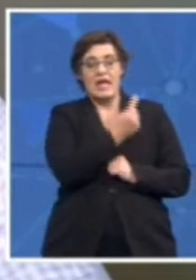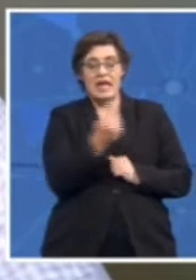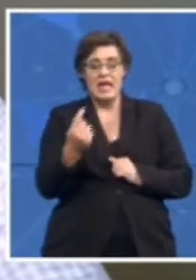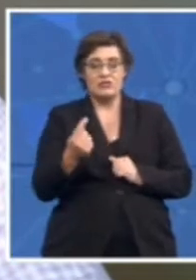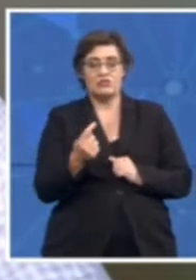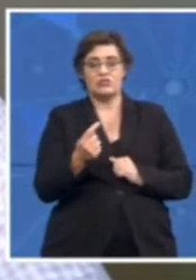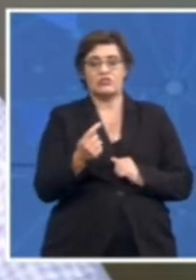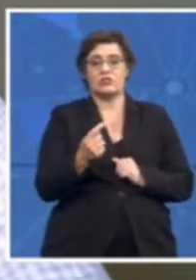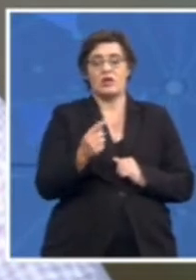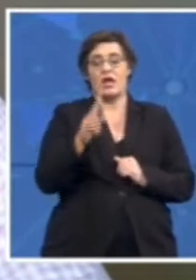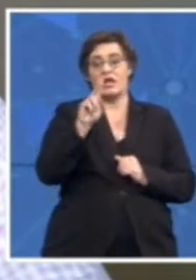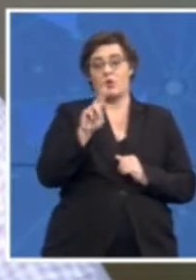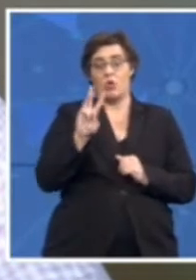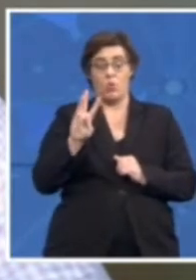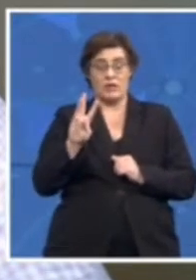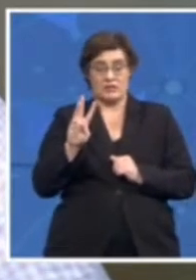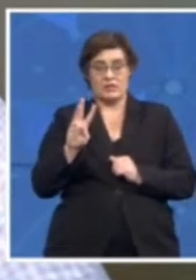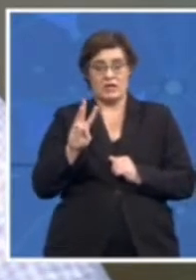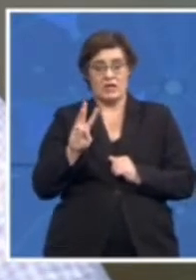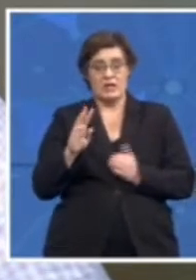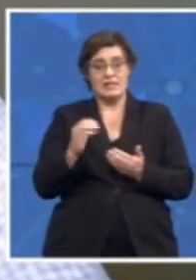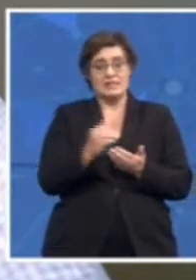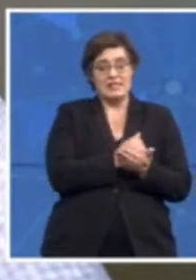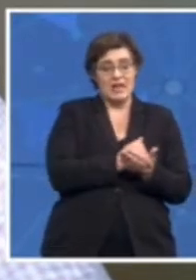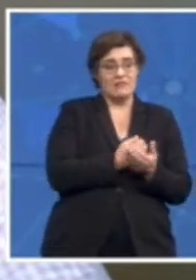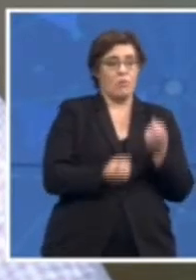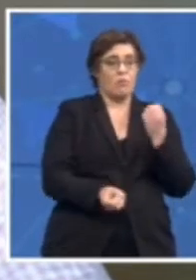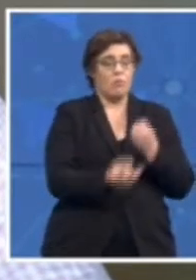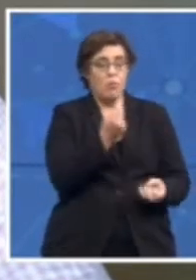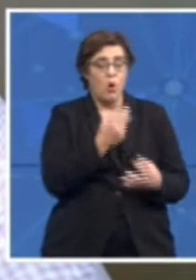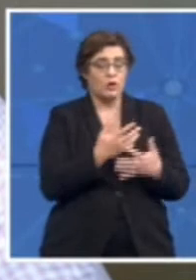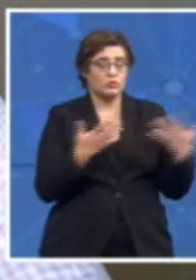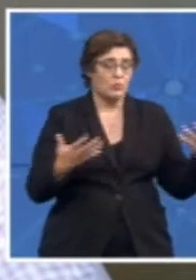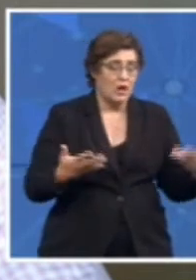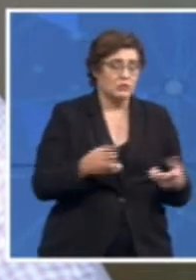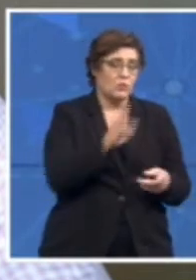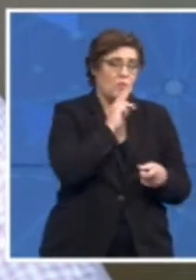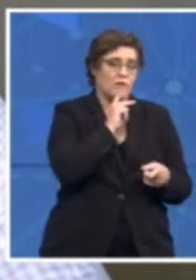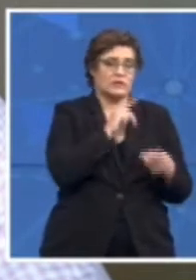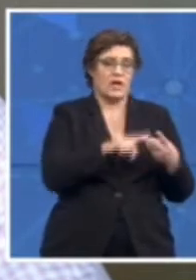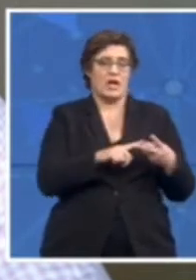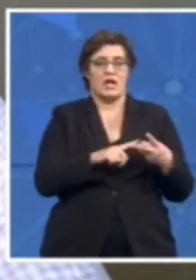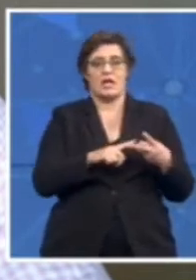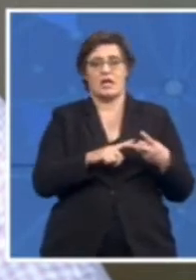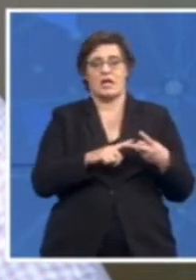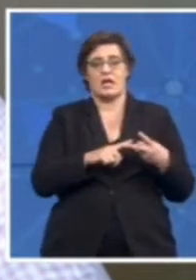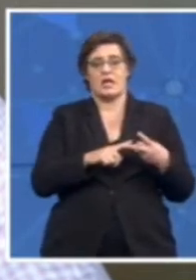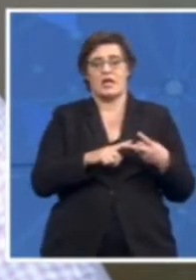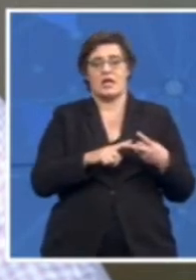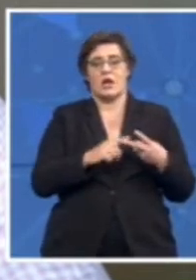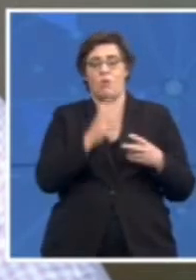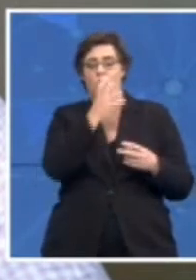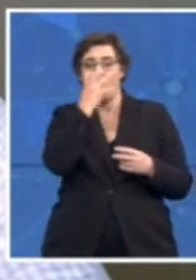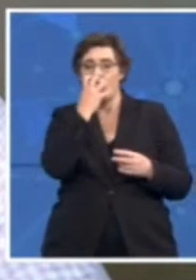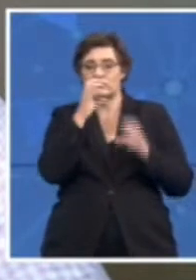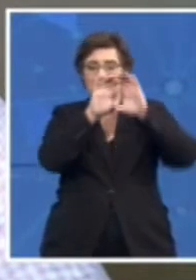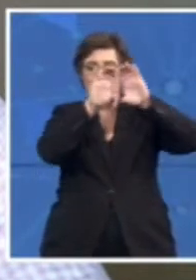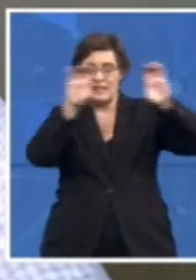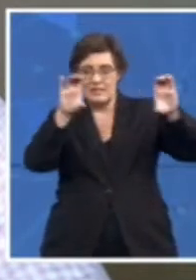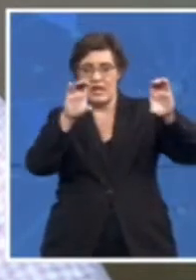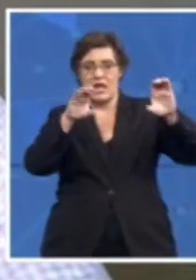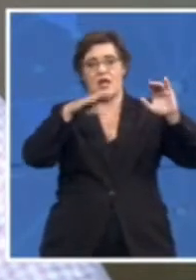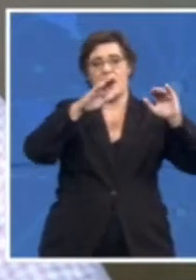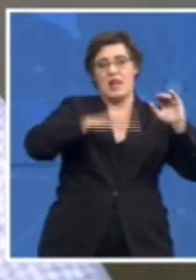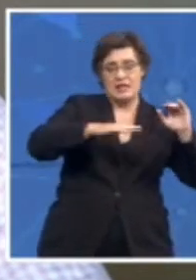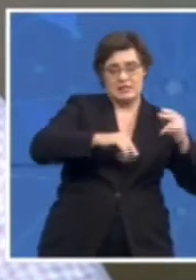not boiling too much water, by turning down your geyser, by using your swimming pool pump less, by switching off unnecessary